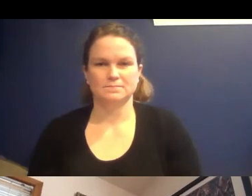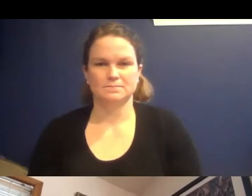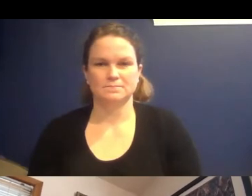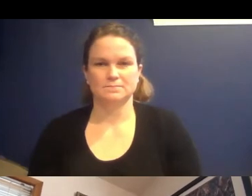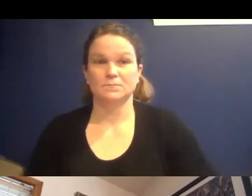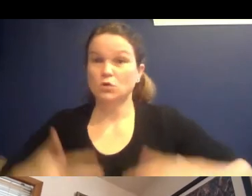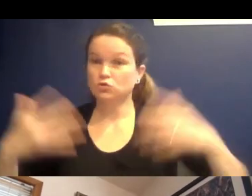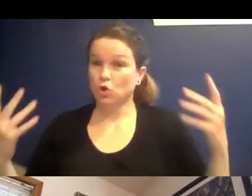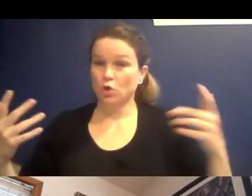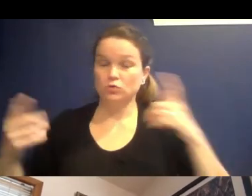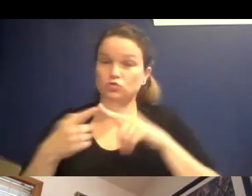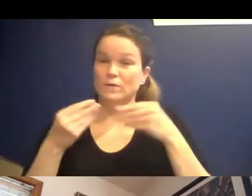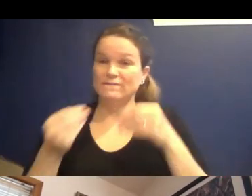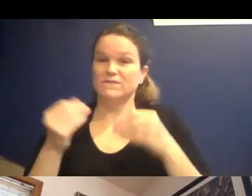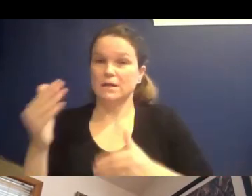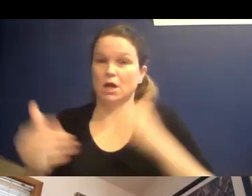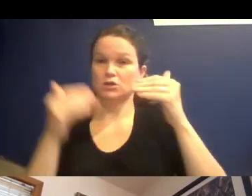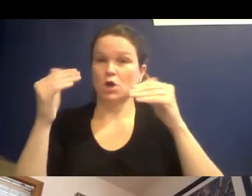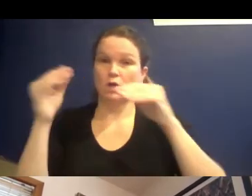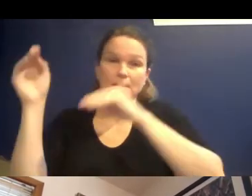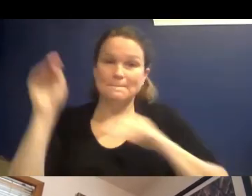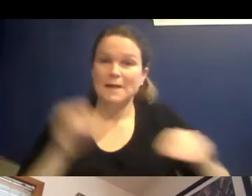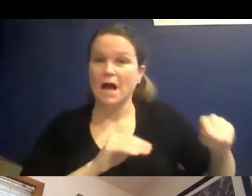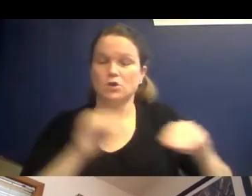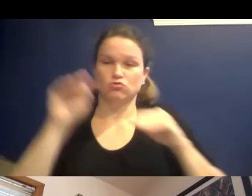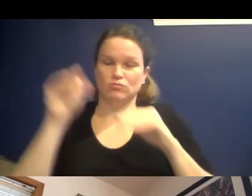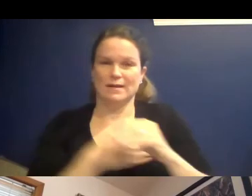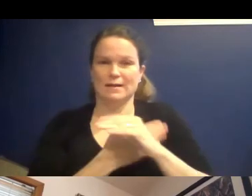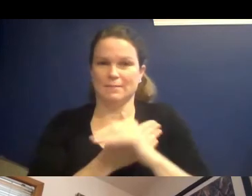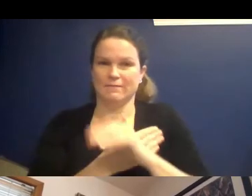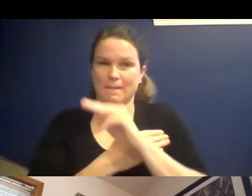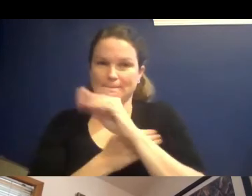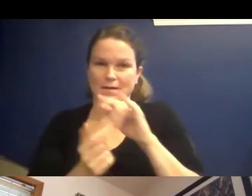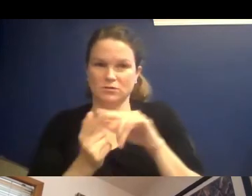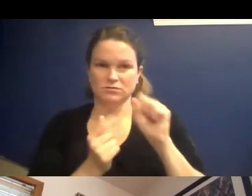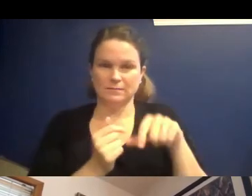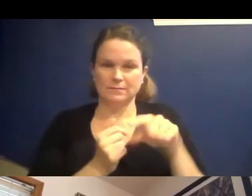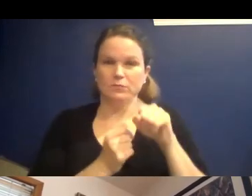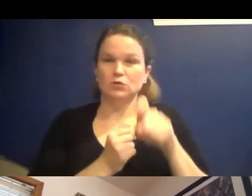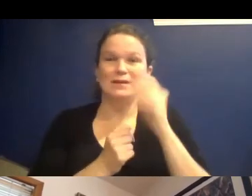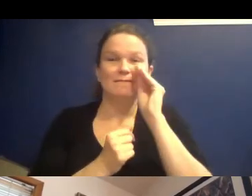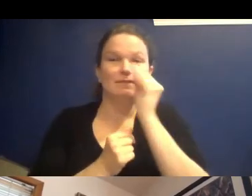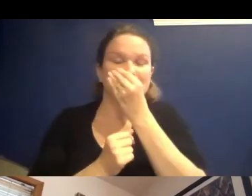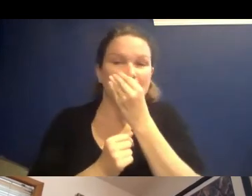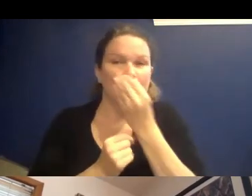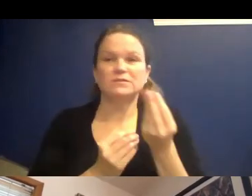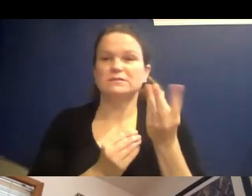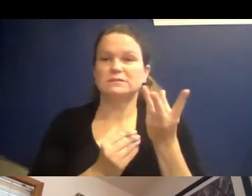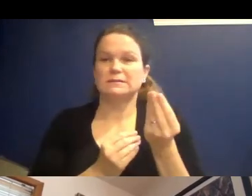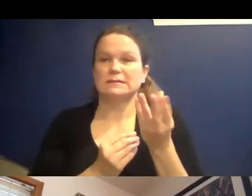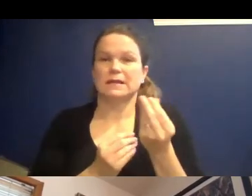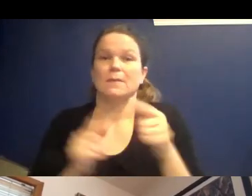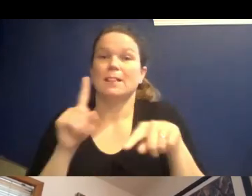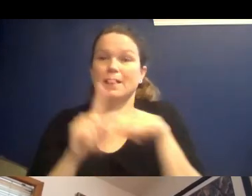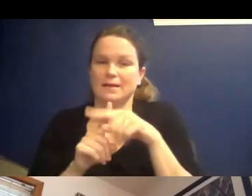So to feed adult migrating butterflies from May through September, you need flowering plants in addition to milkweed. Think of